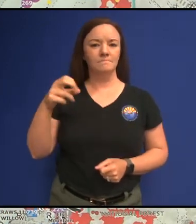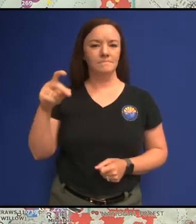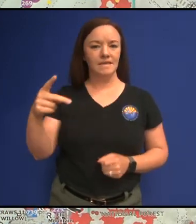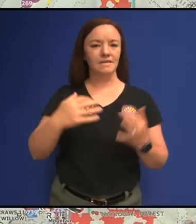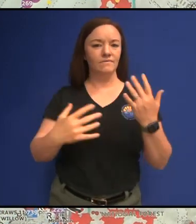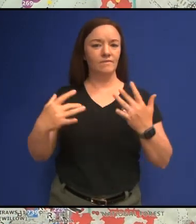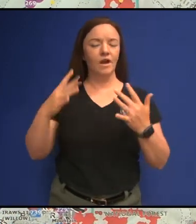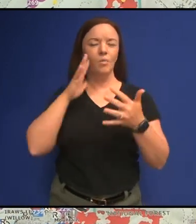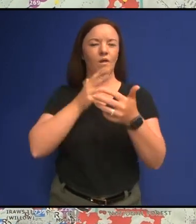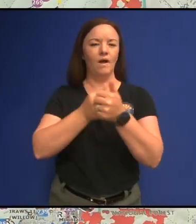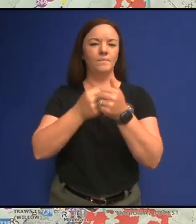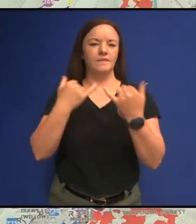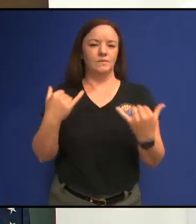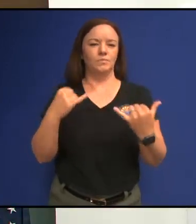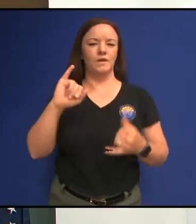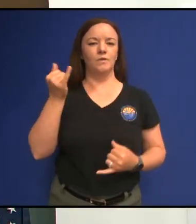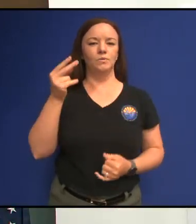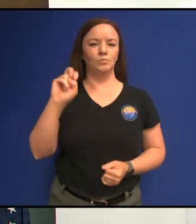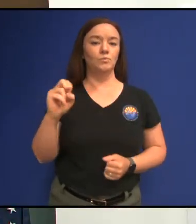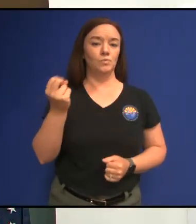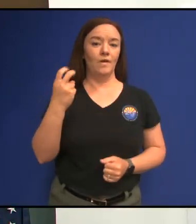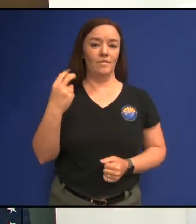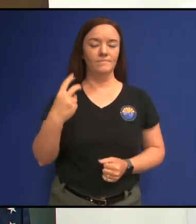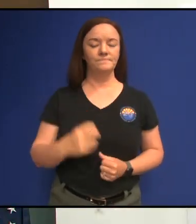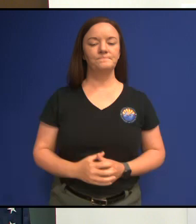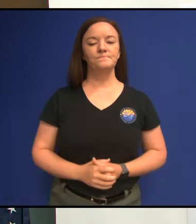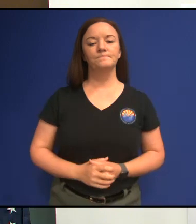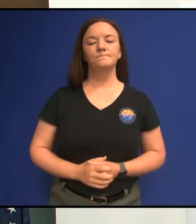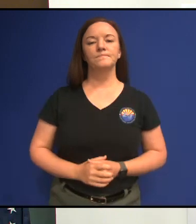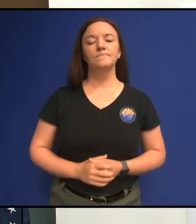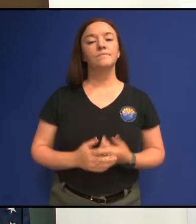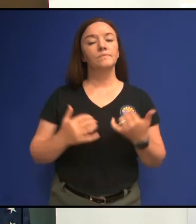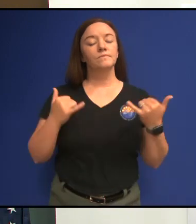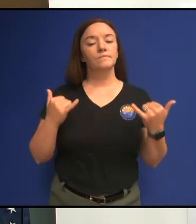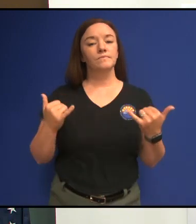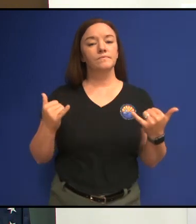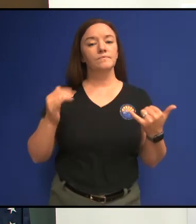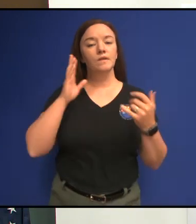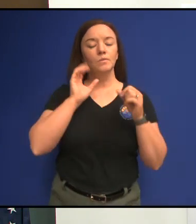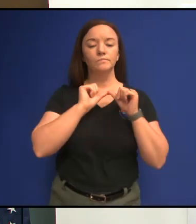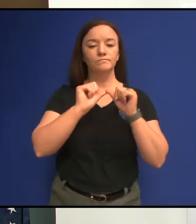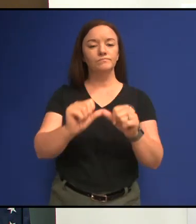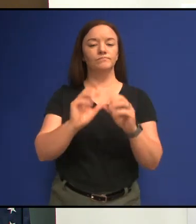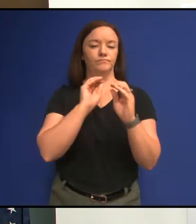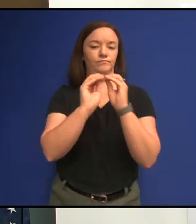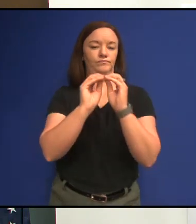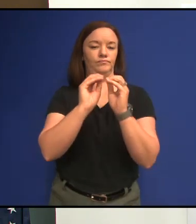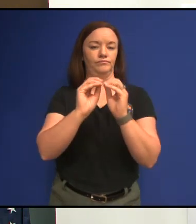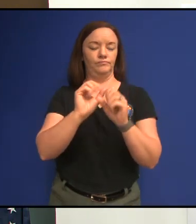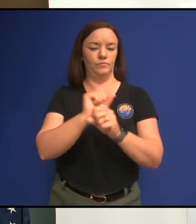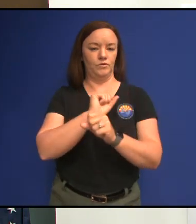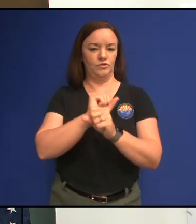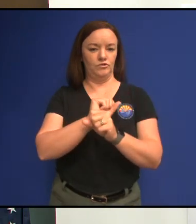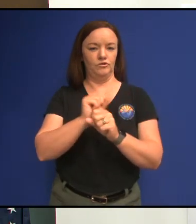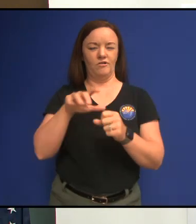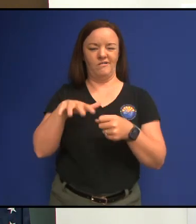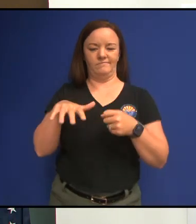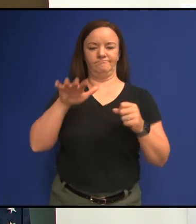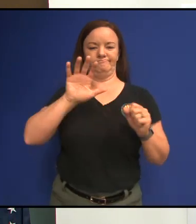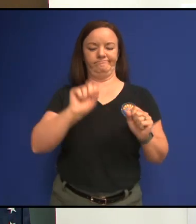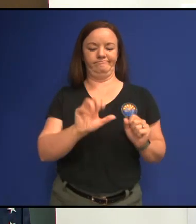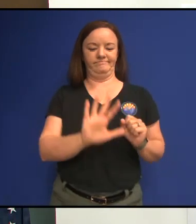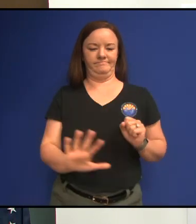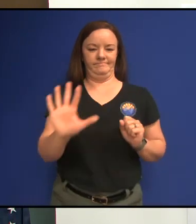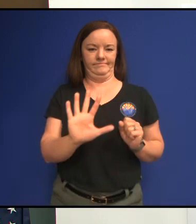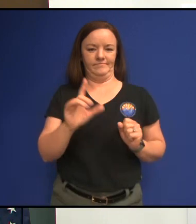12th. So today we are going to continue with our repair work down on the south end of the